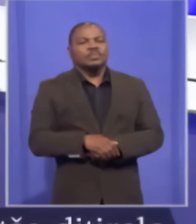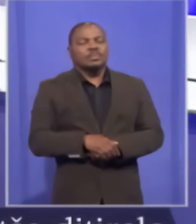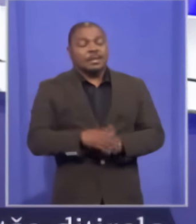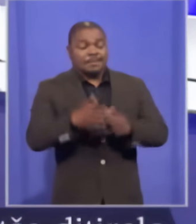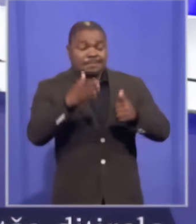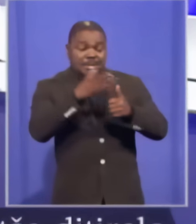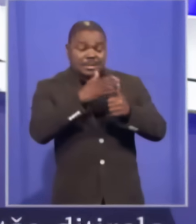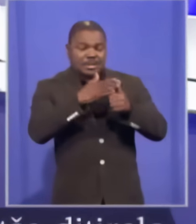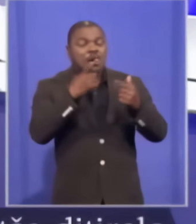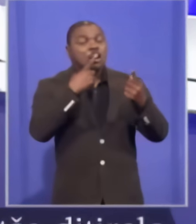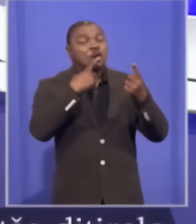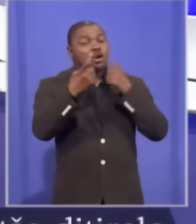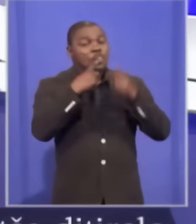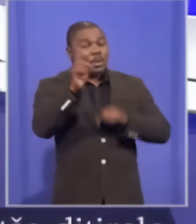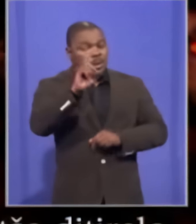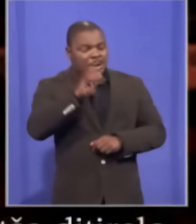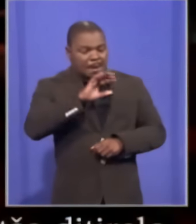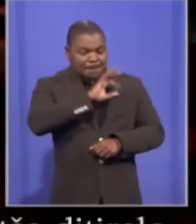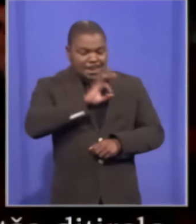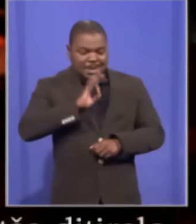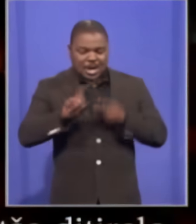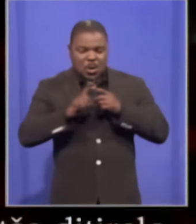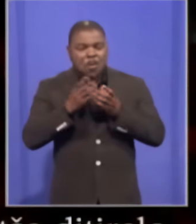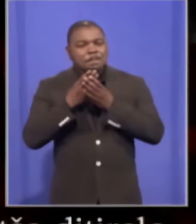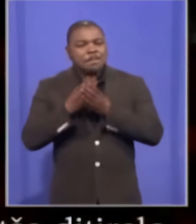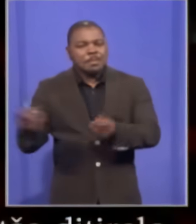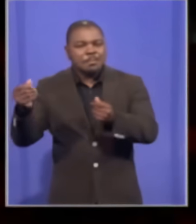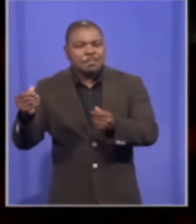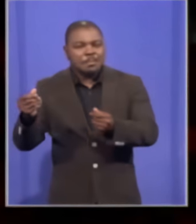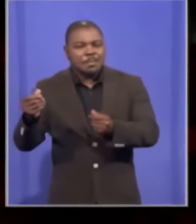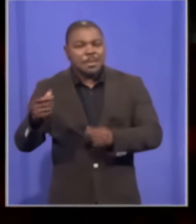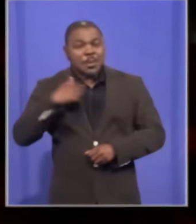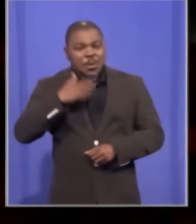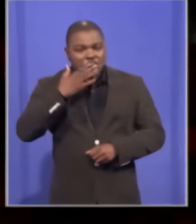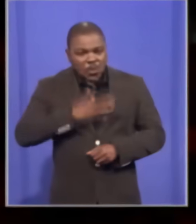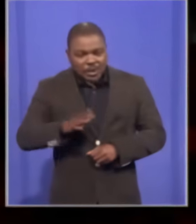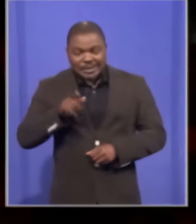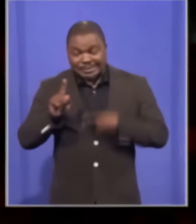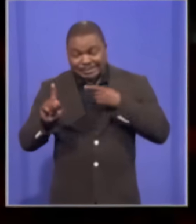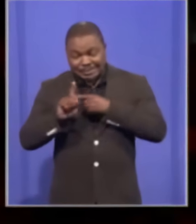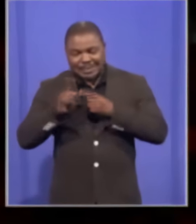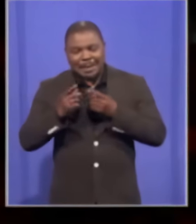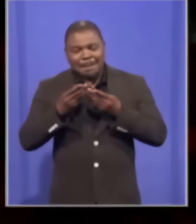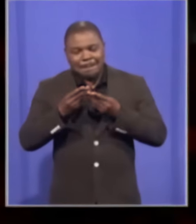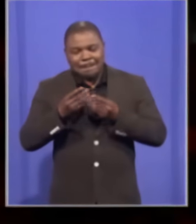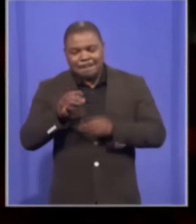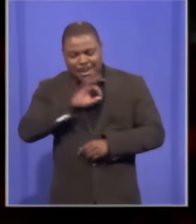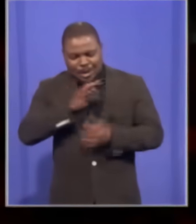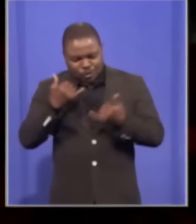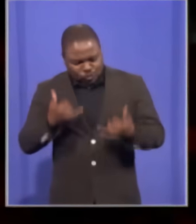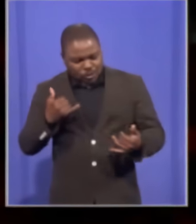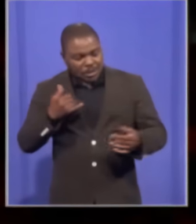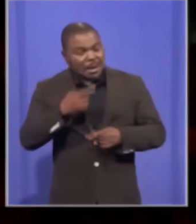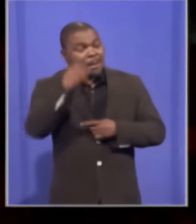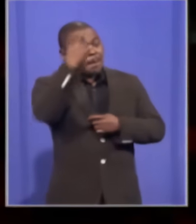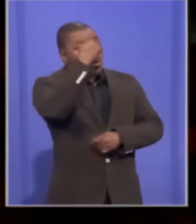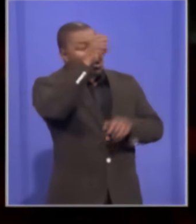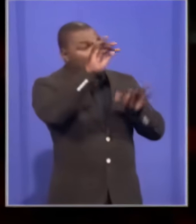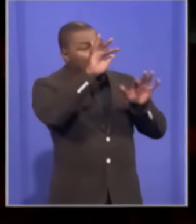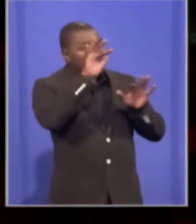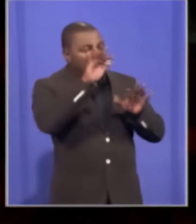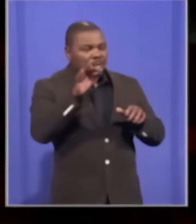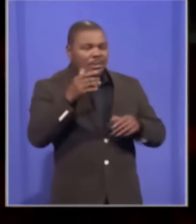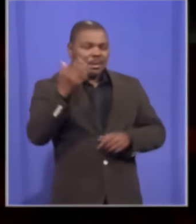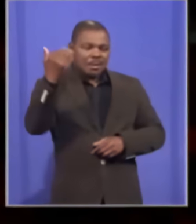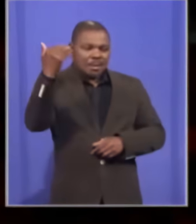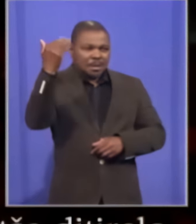Sa pele sello sa rena ke gore meyara o tšhabile re sa nyakana le meyara le Mamotla badudi ba Polokwane sa le ba thoma